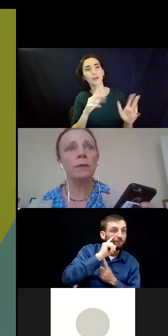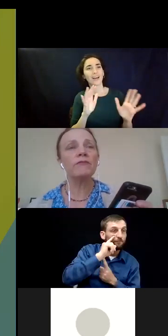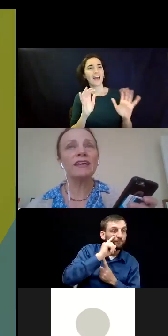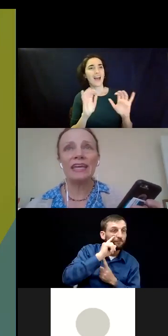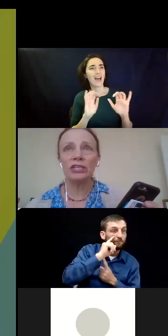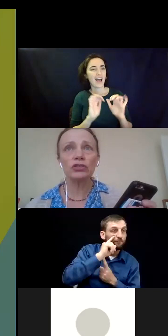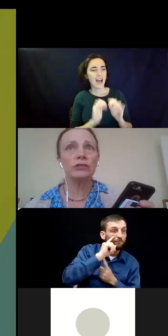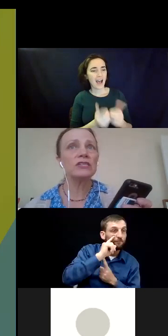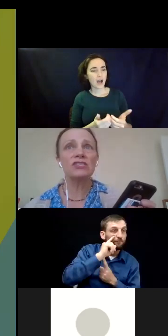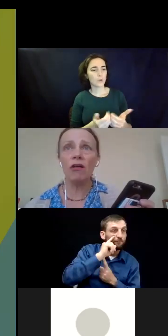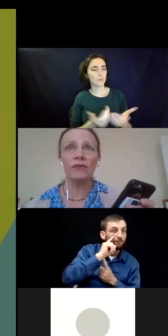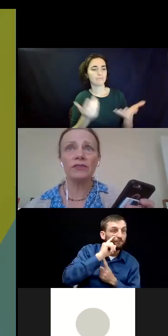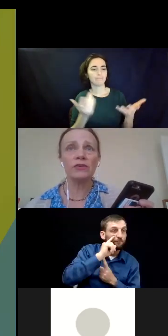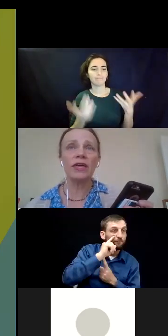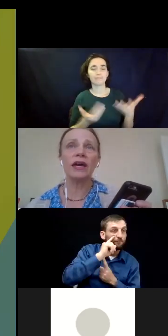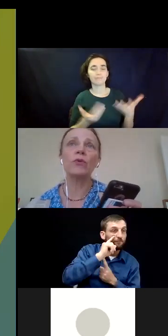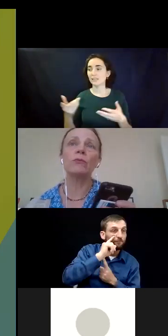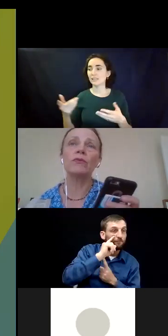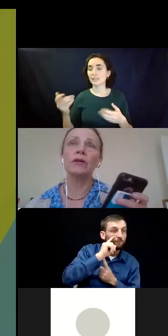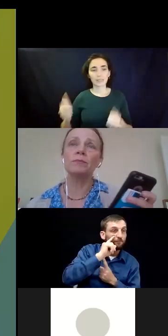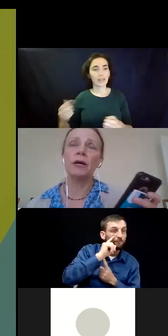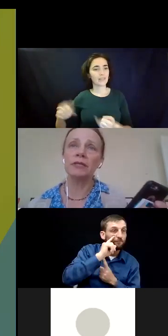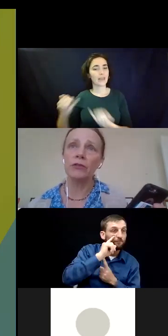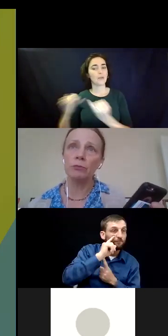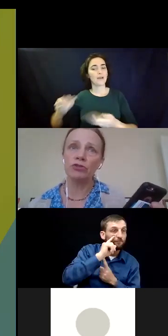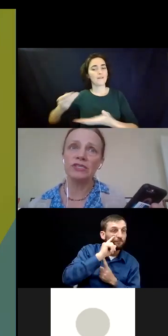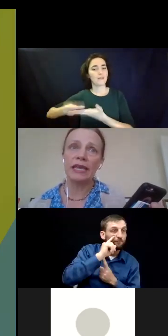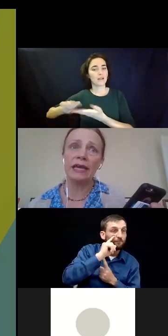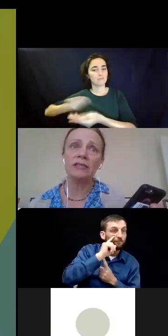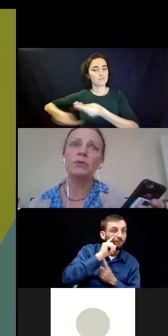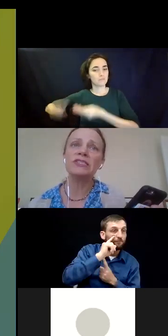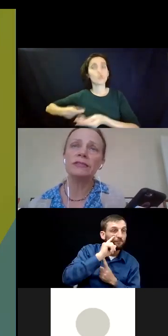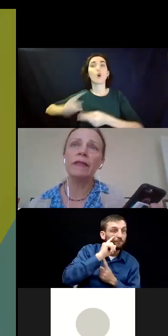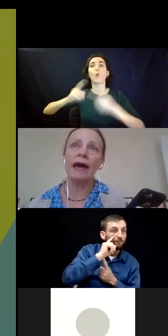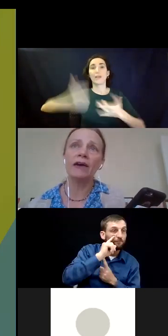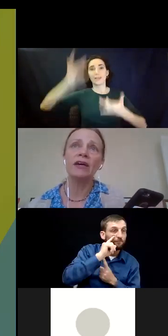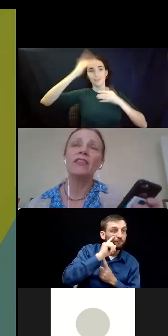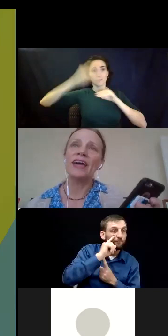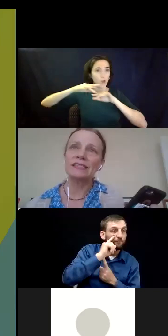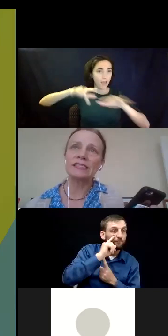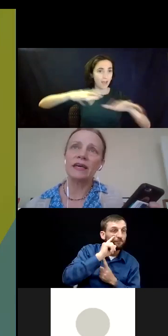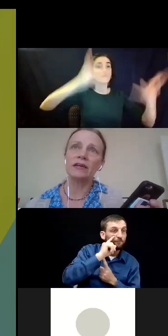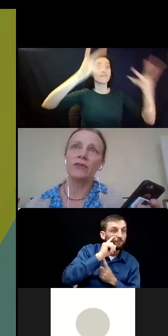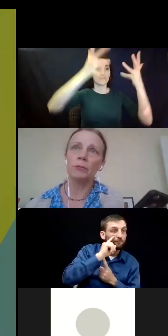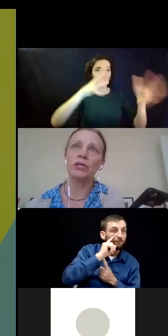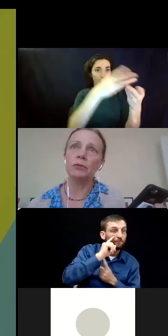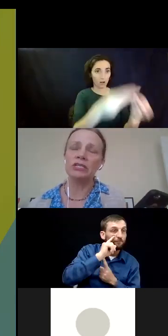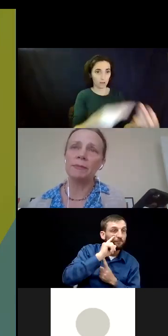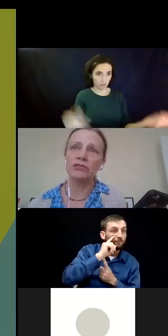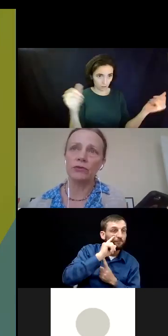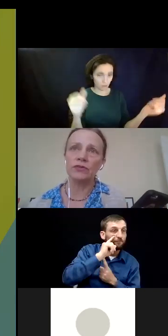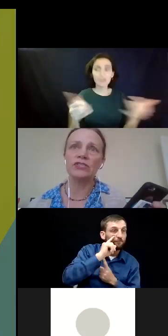them financially solvent so that when the public health emergency ends, we still have that set of home